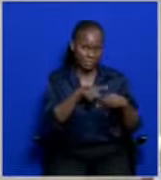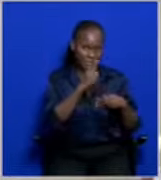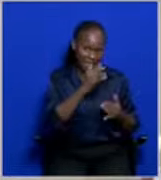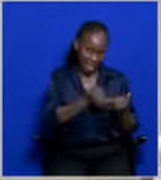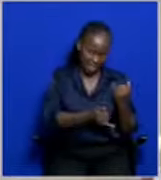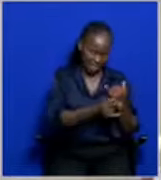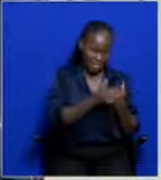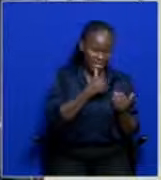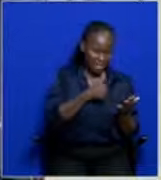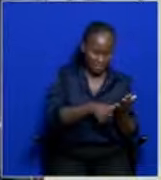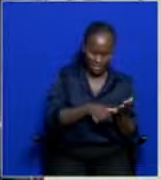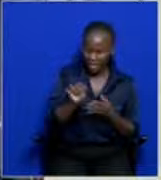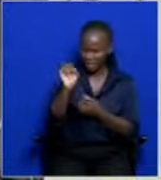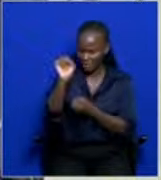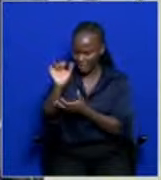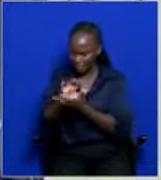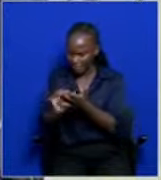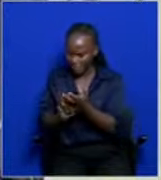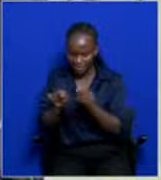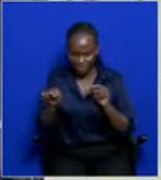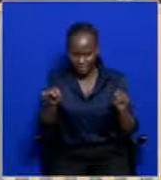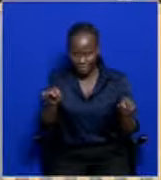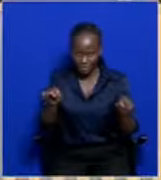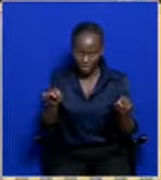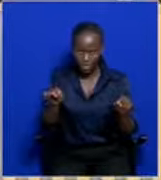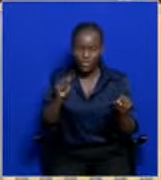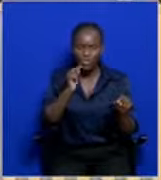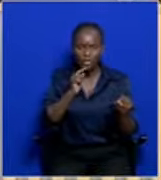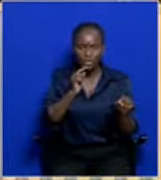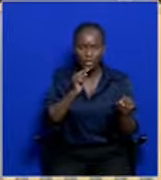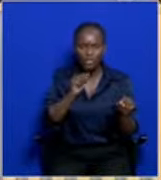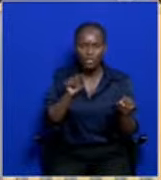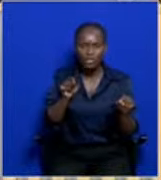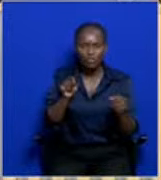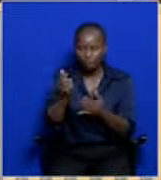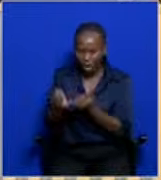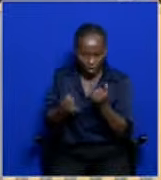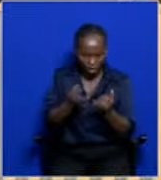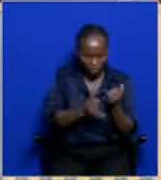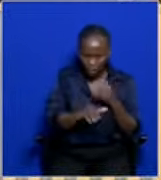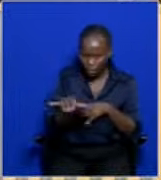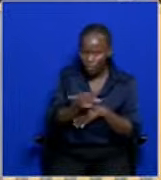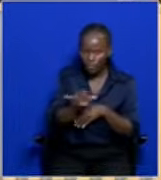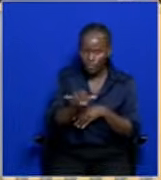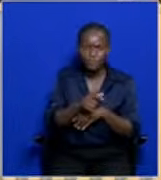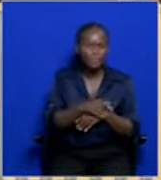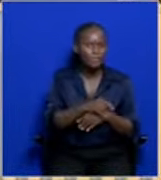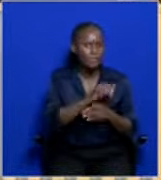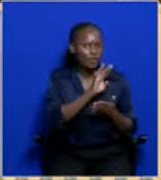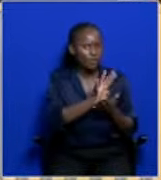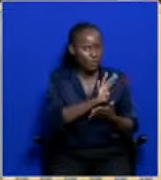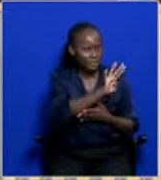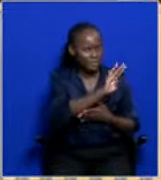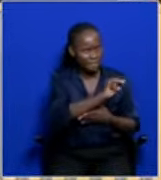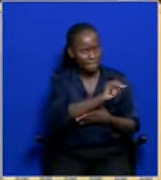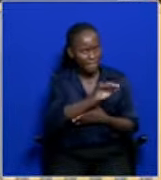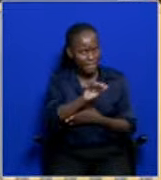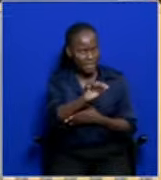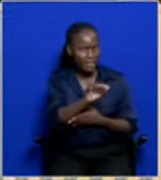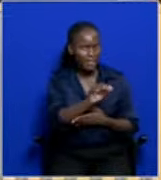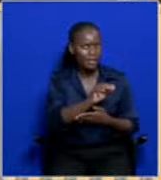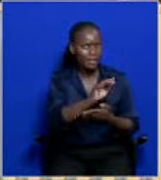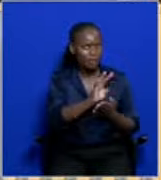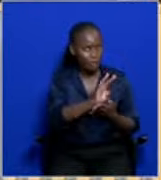wrong figure? 14 million, Mr. Magagula, and 14 million rand